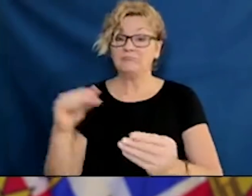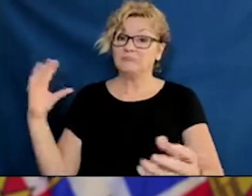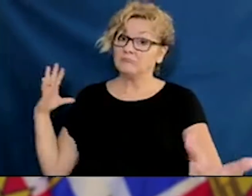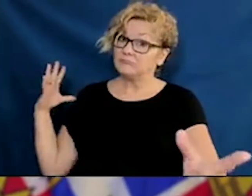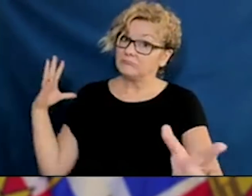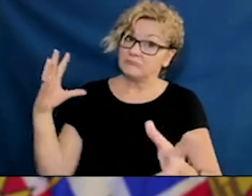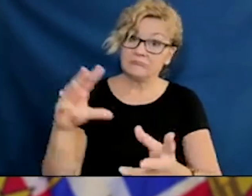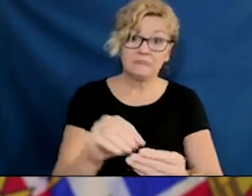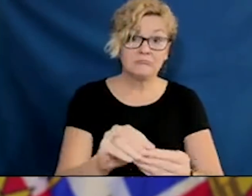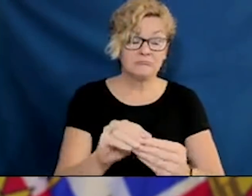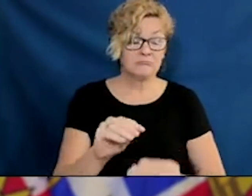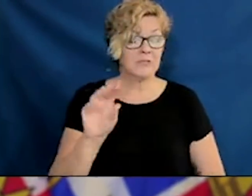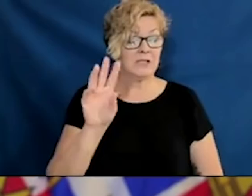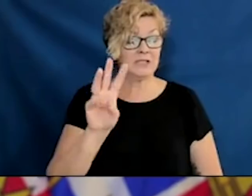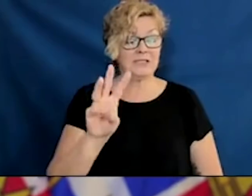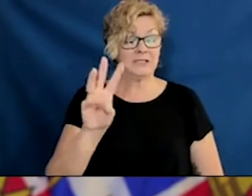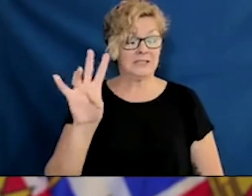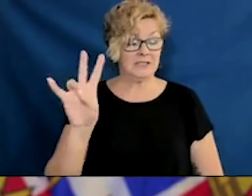to